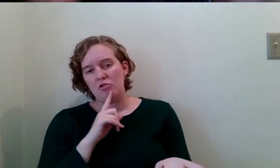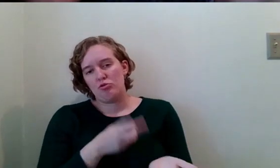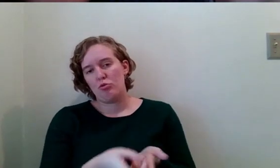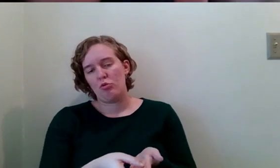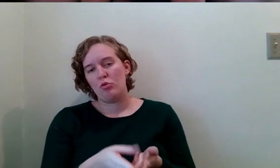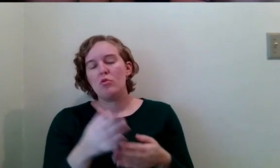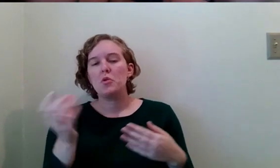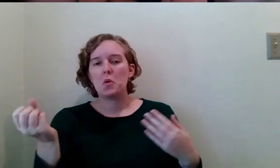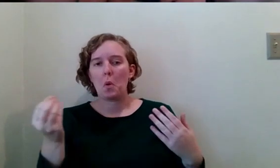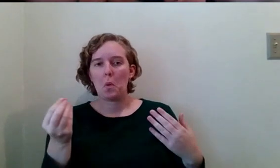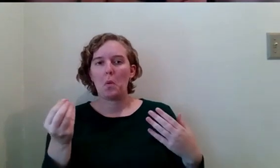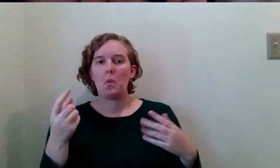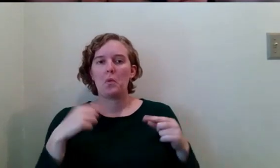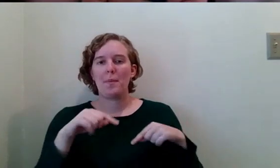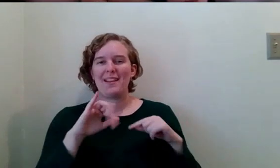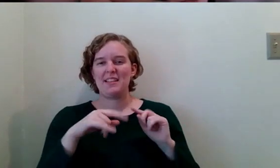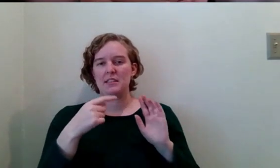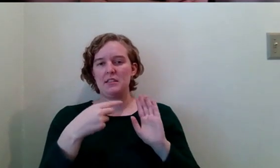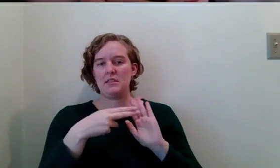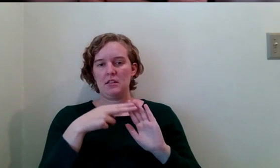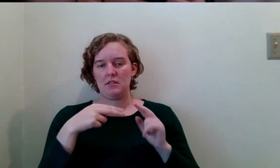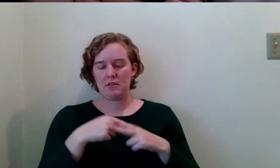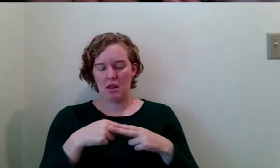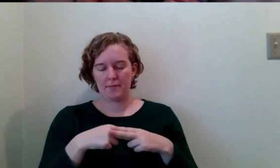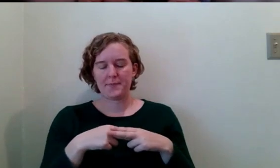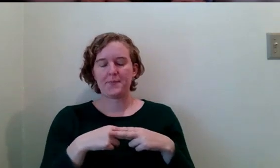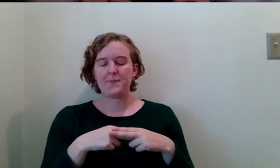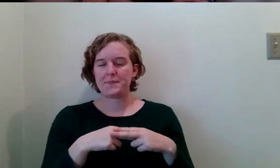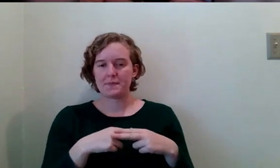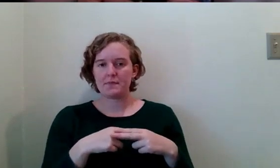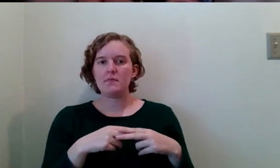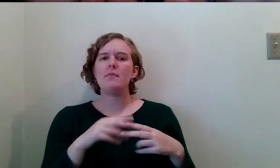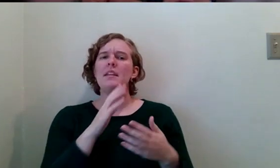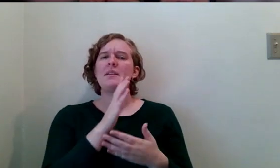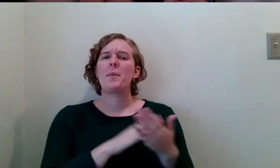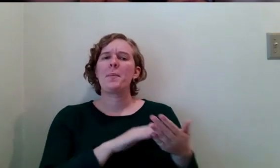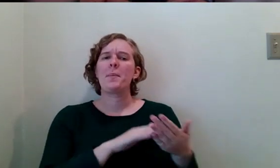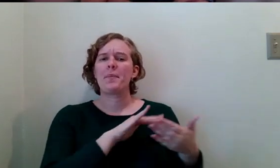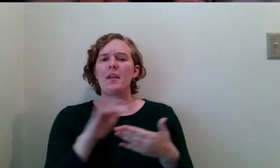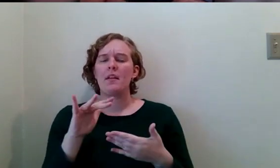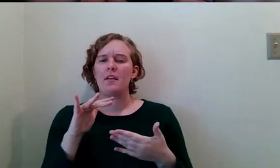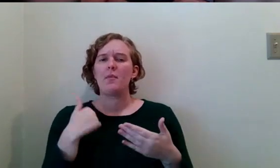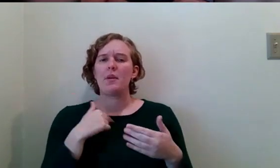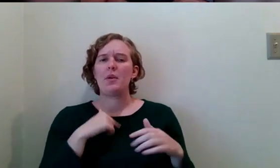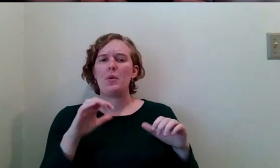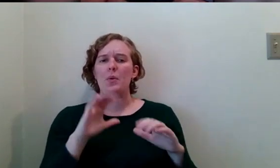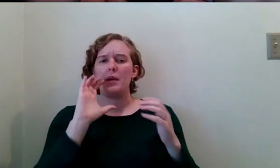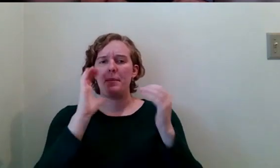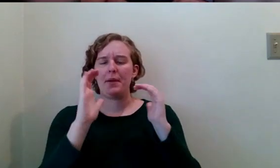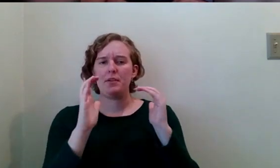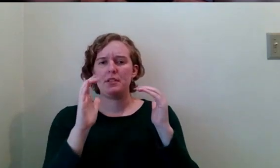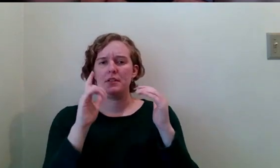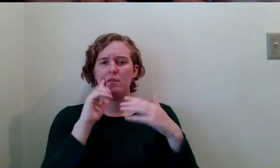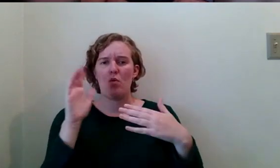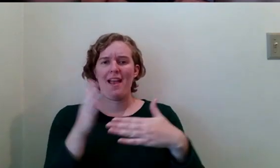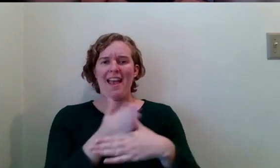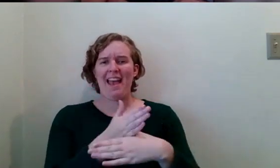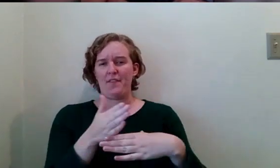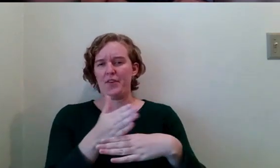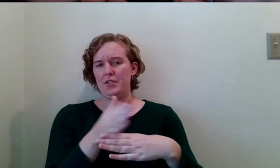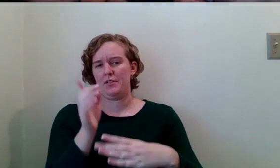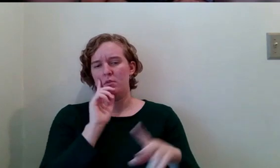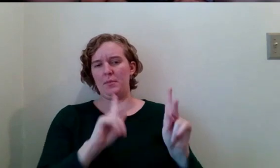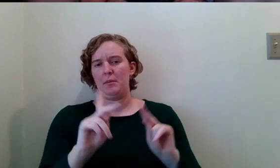me look at, if we go back to this particular slide here, when we do some of these studies, we do comparisons across averages of people that